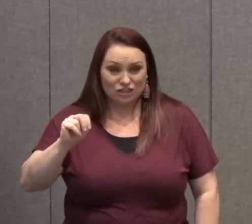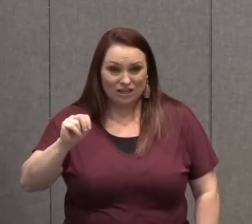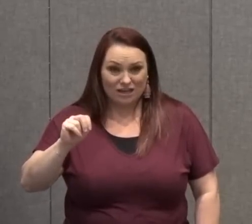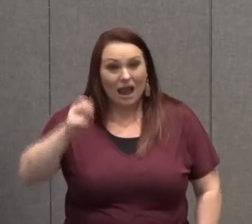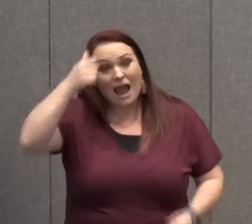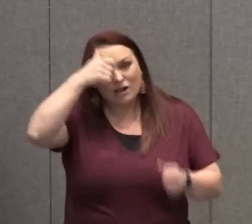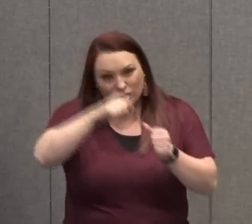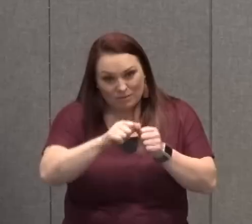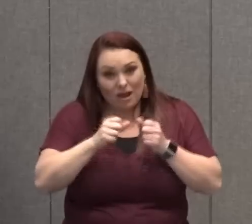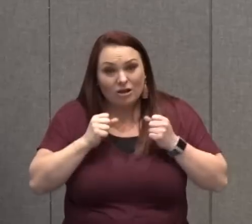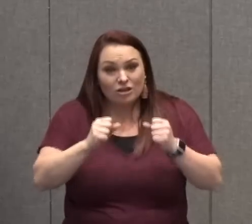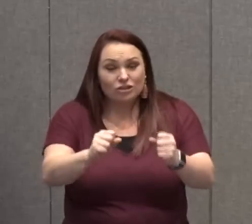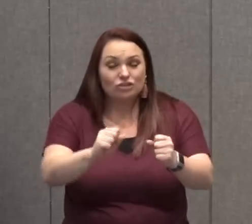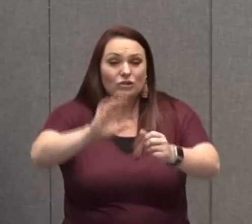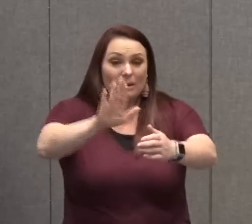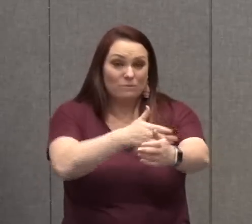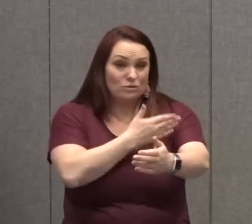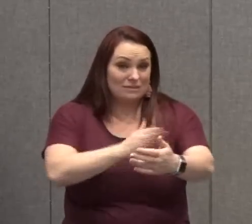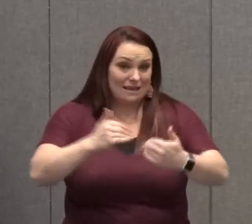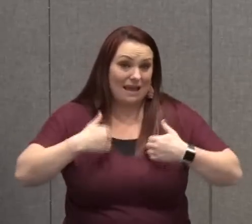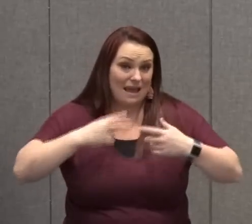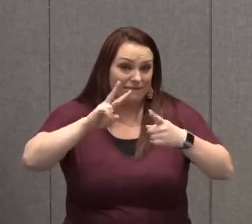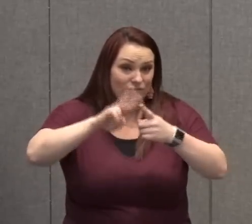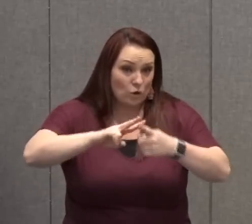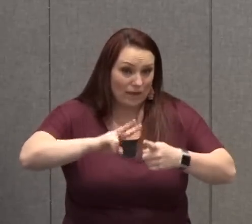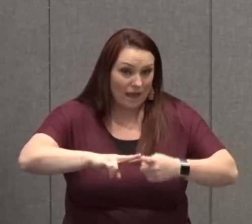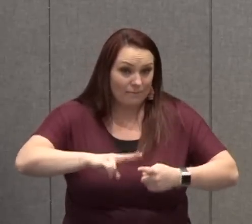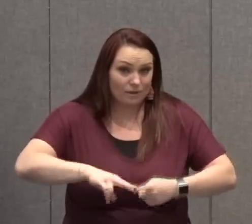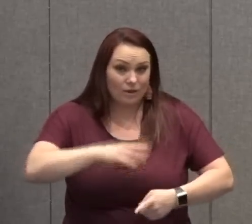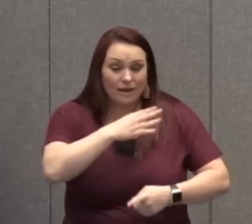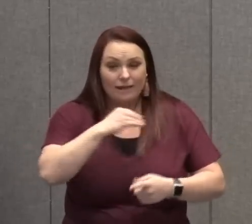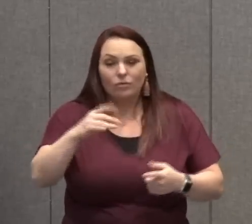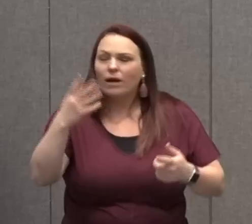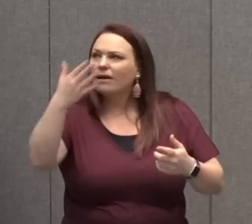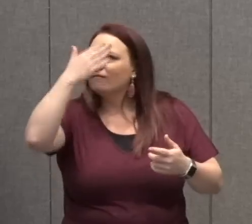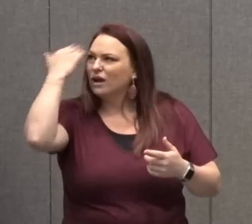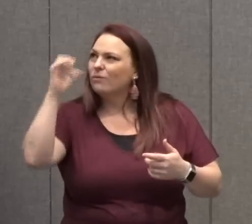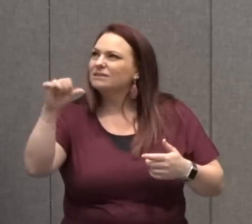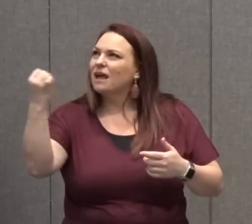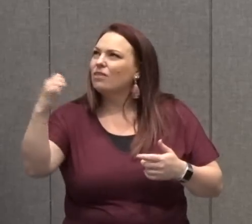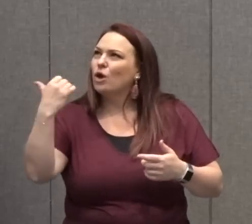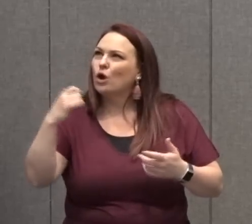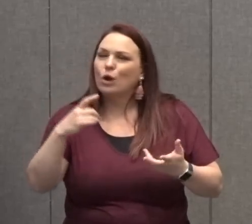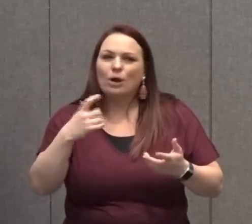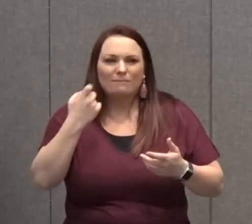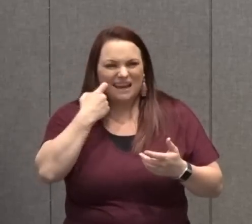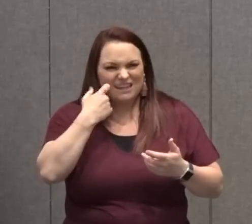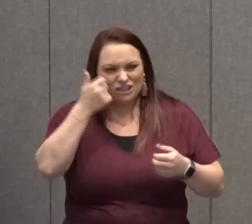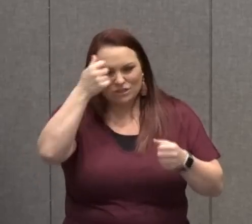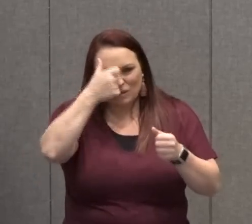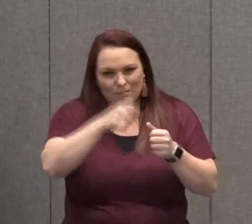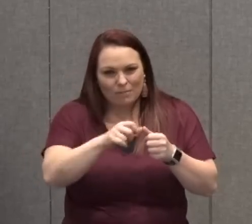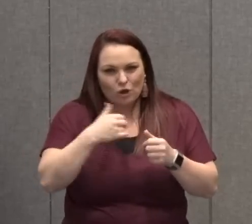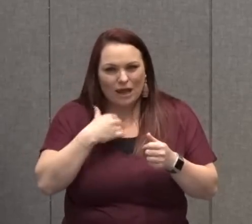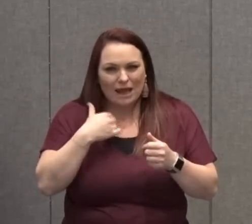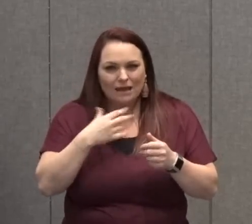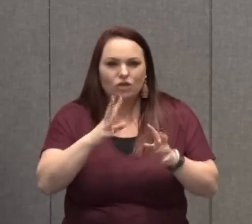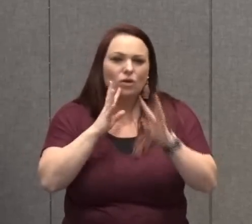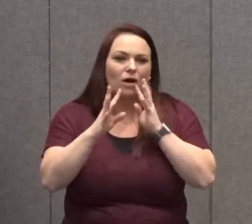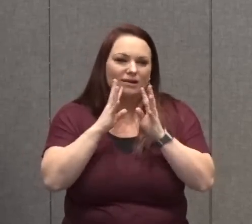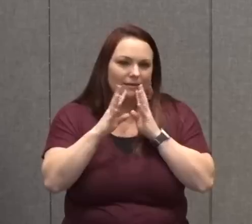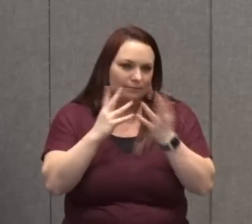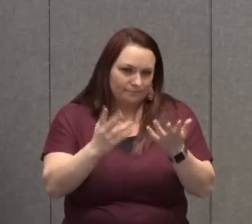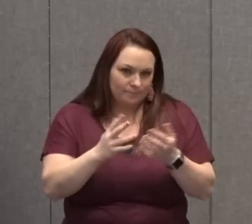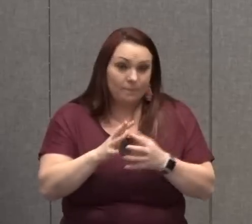music had vocabulary and um I forget what the other one was but I just remember it had it was talking